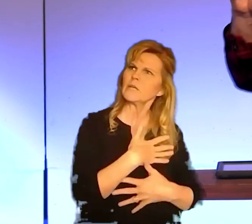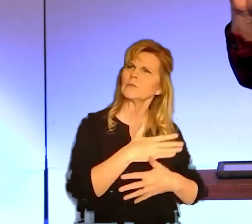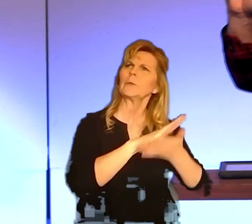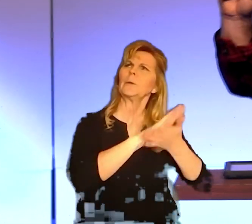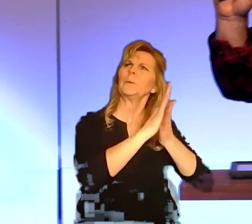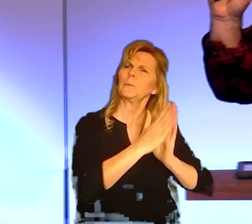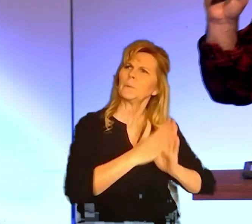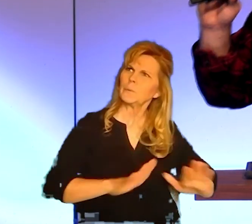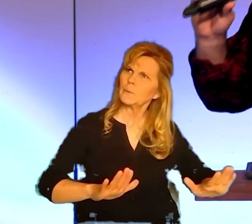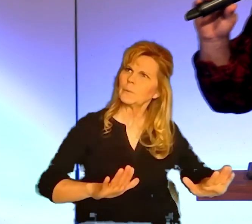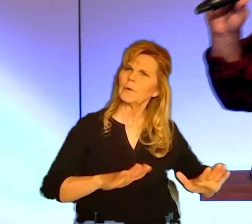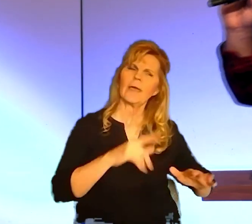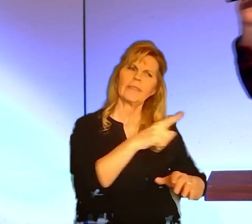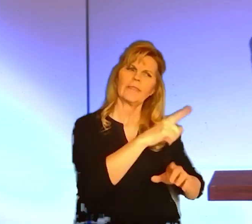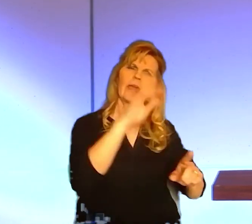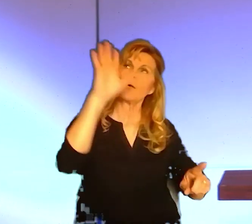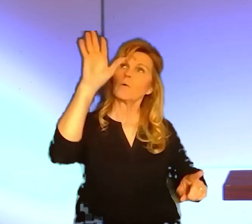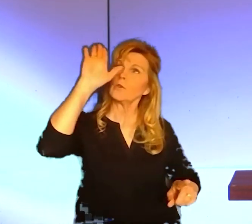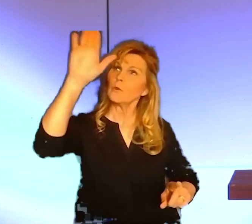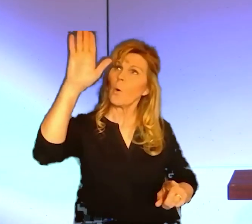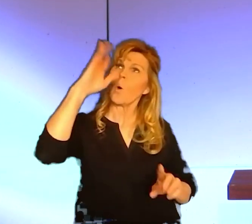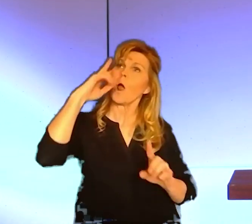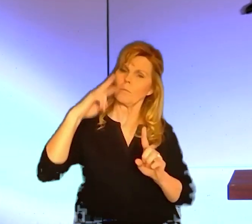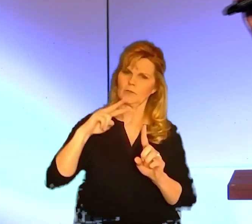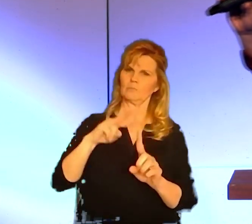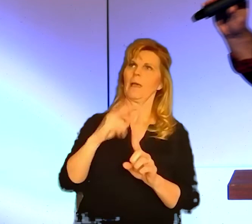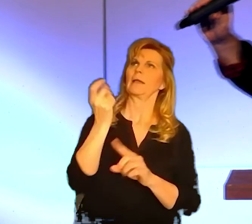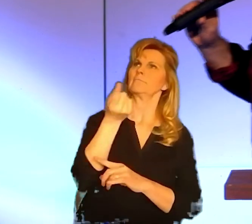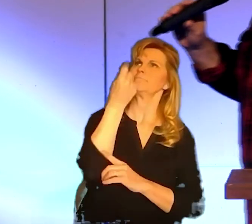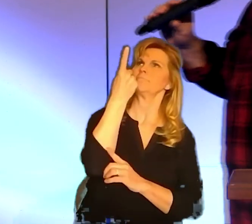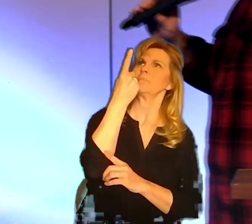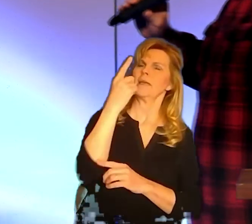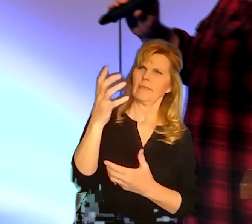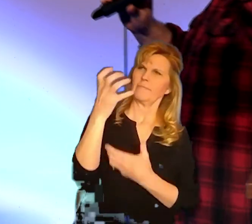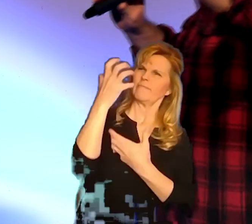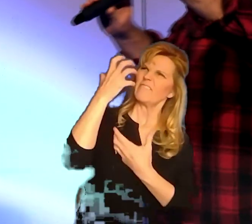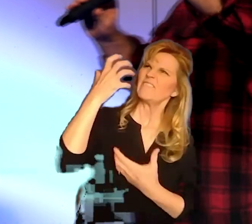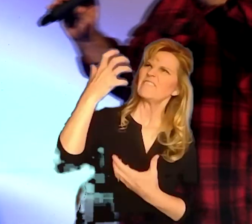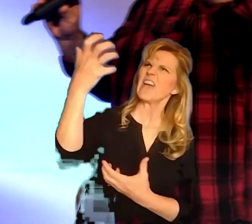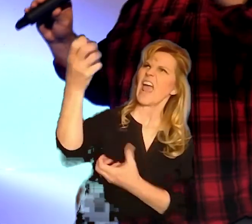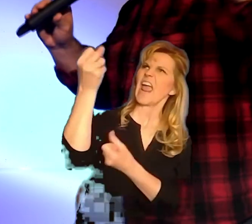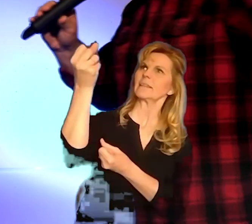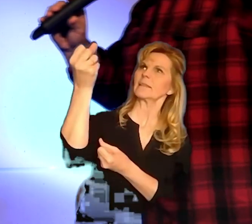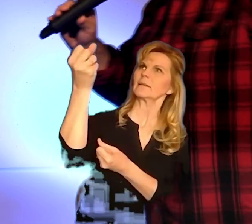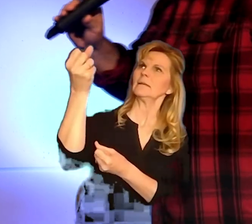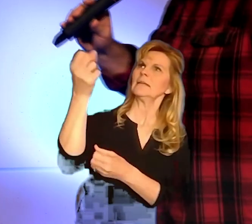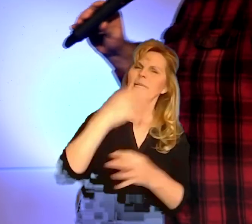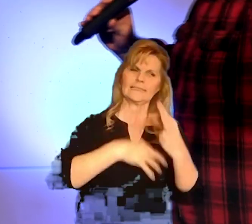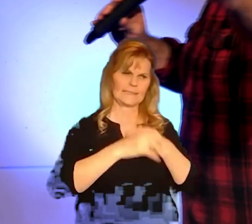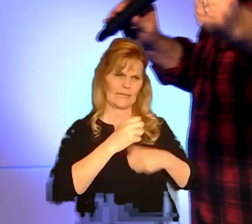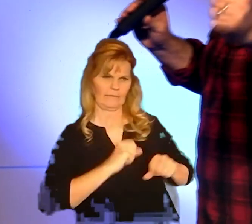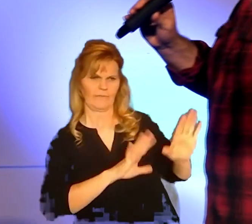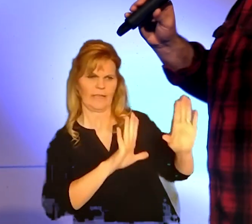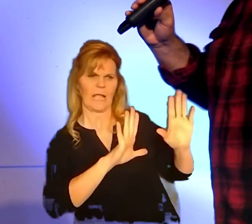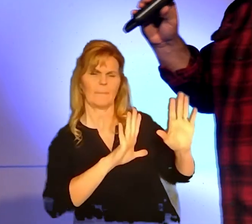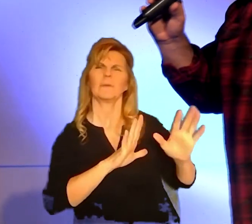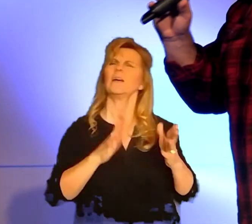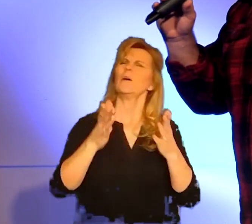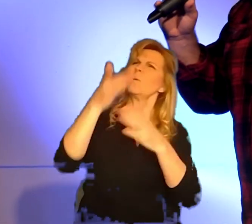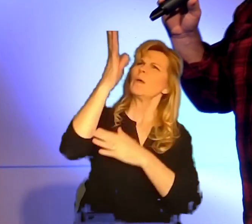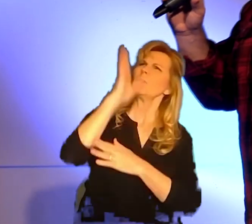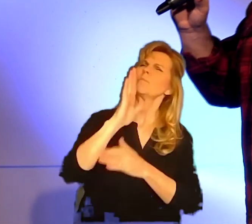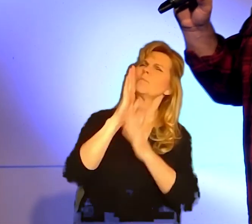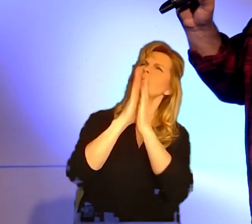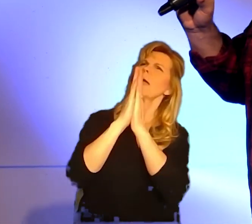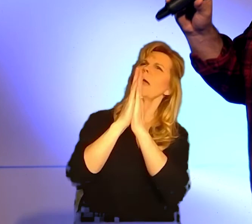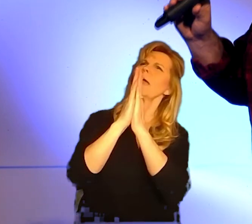get a perspective from heaven, that faith would be exercised, that they wouldn't shrink back. God, I pray for a supernatural